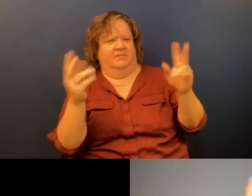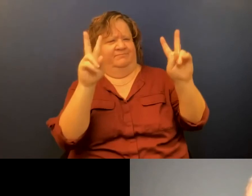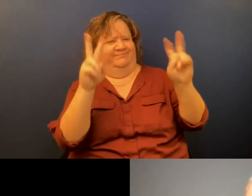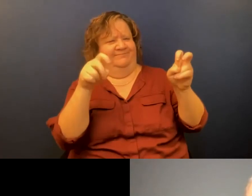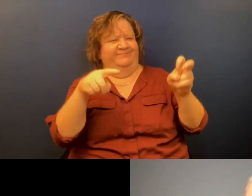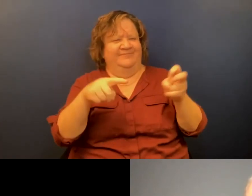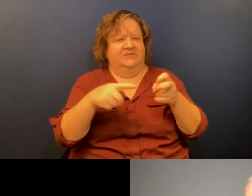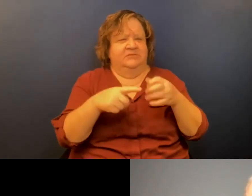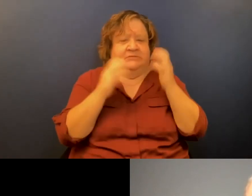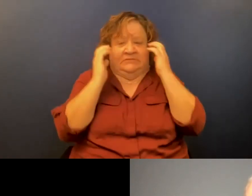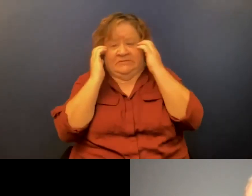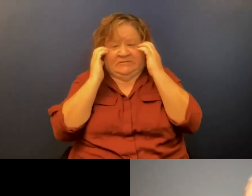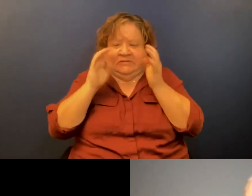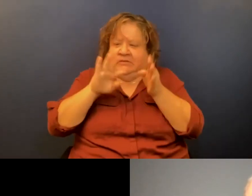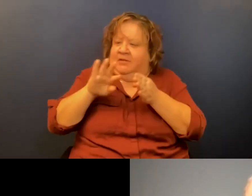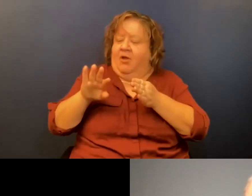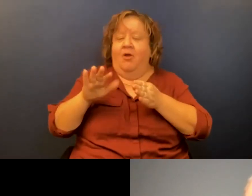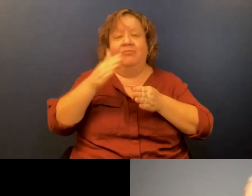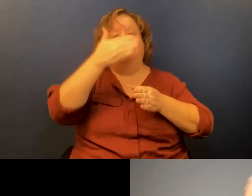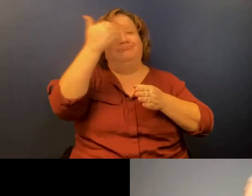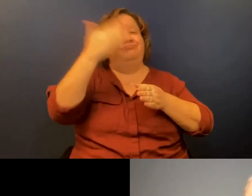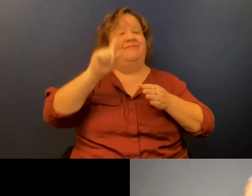Well, in Argentina, there are